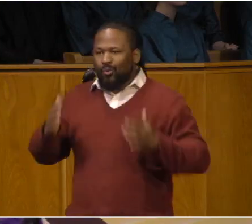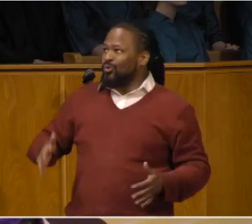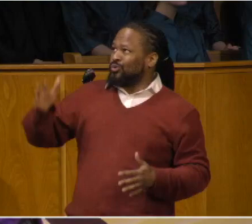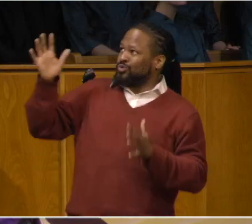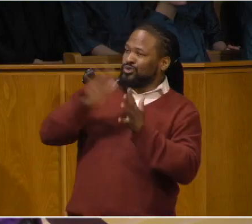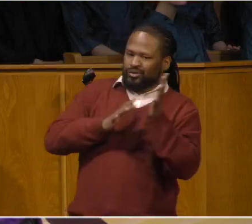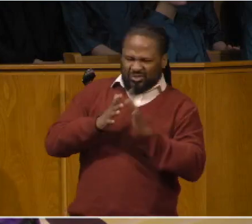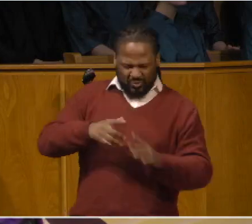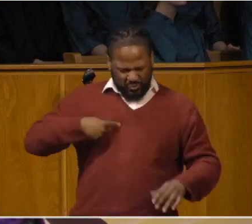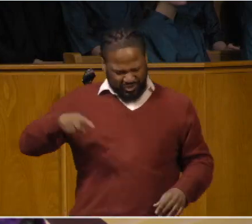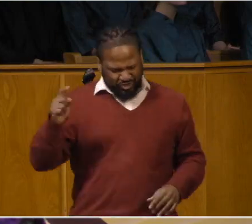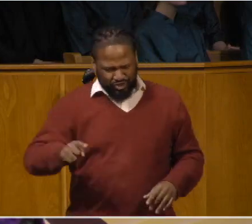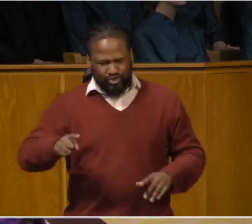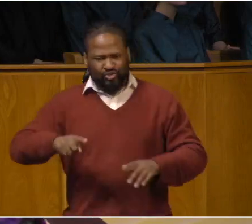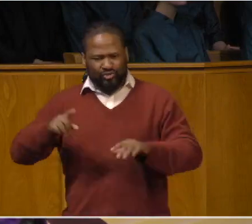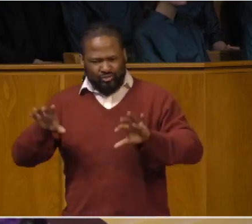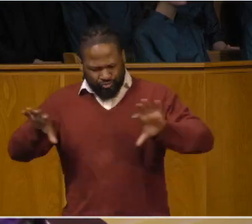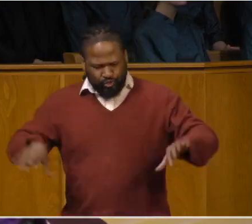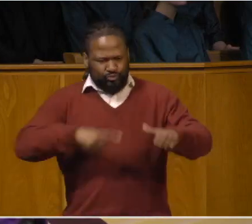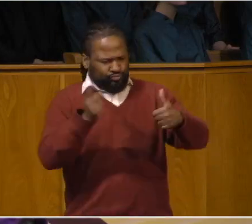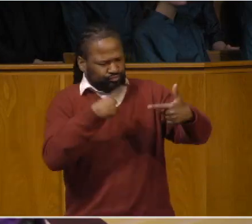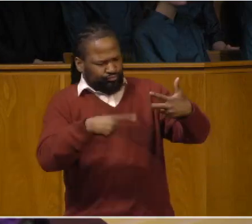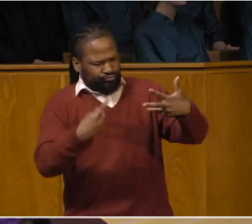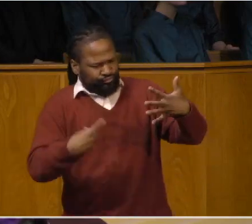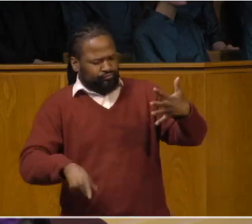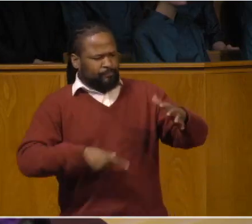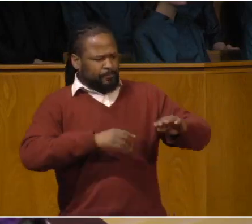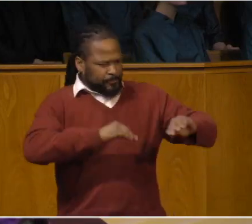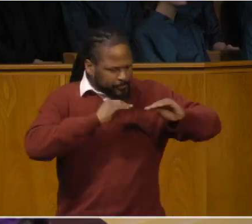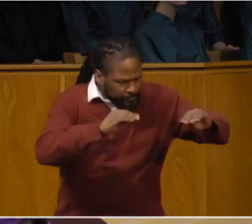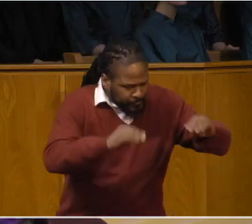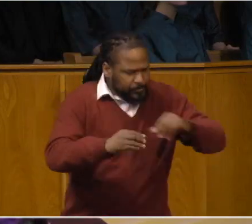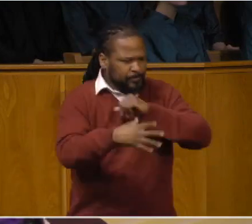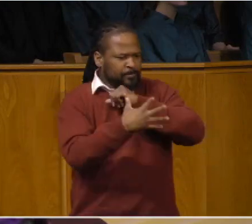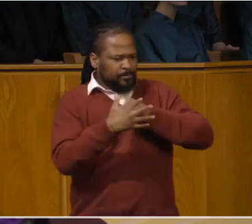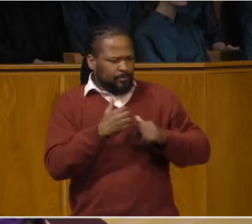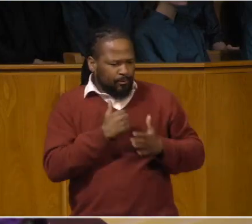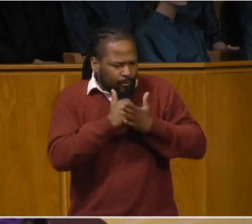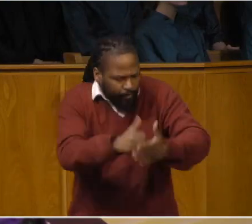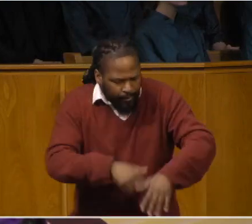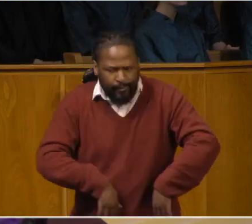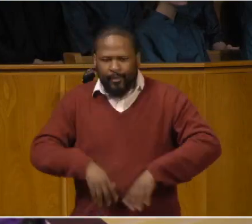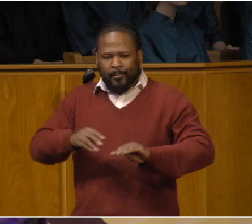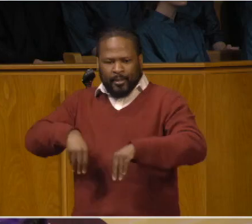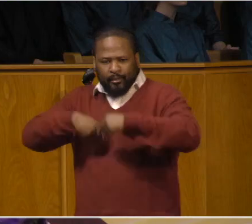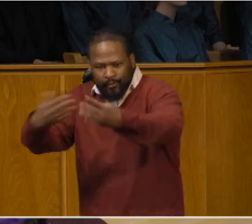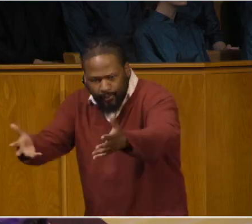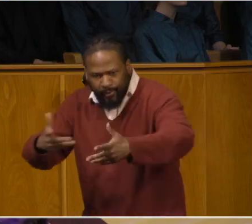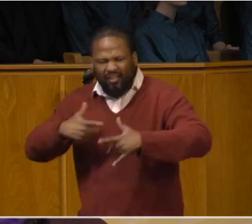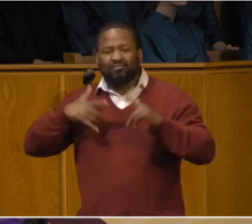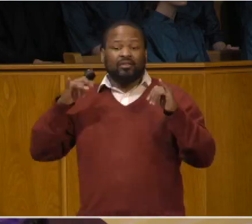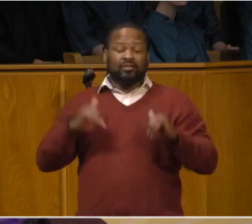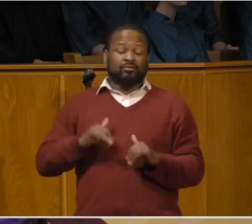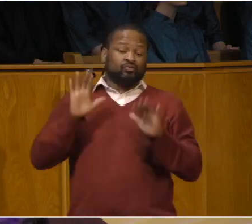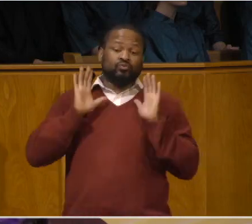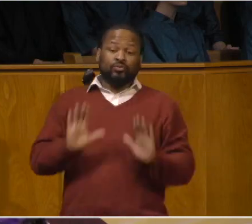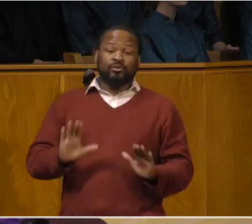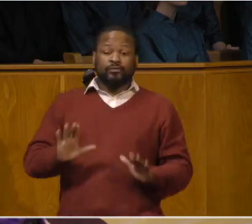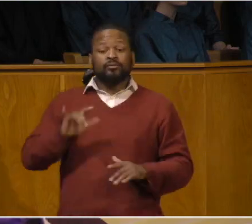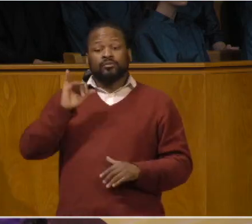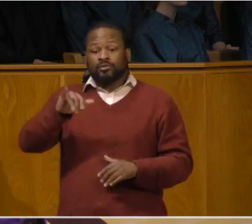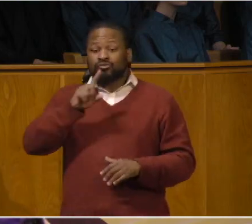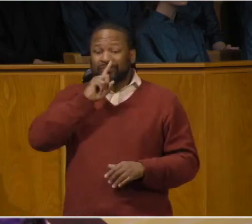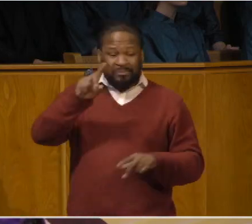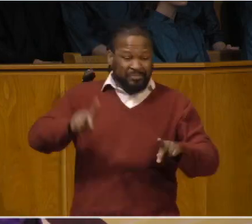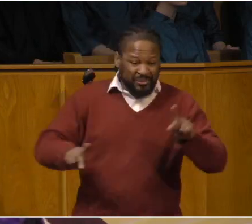a wonderful passage, and the entire chapter is glorious. It speaks of the poor, the broken, those in